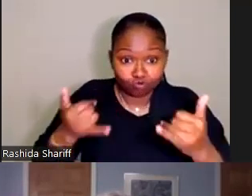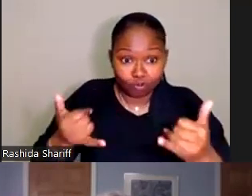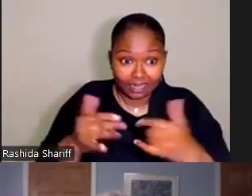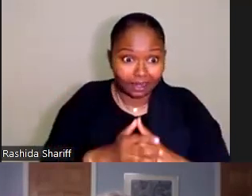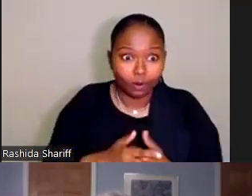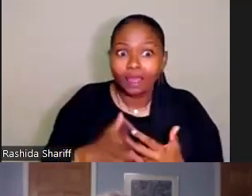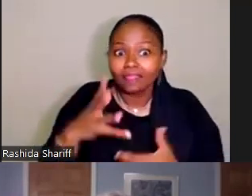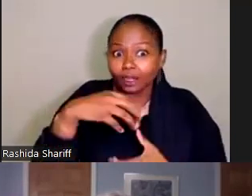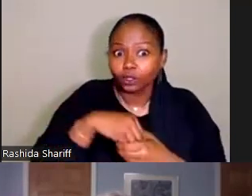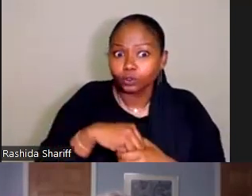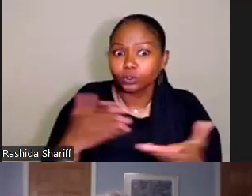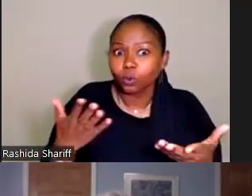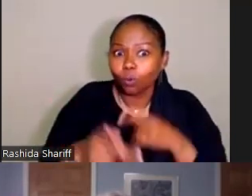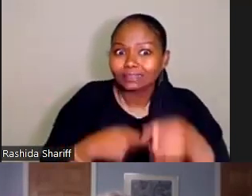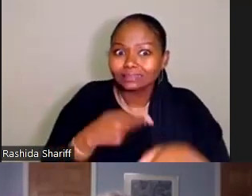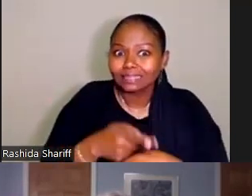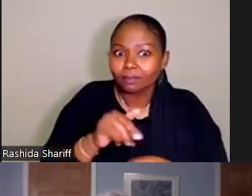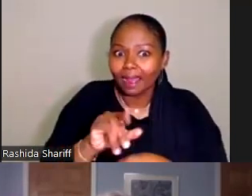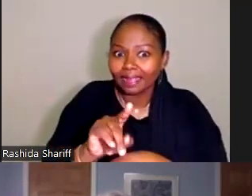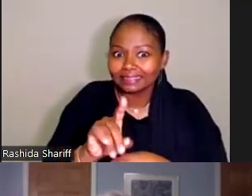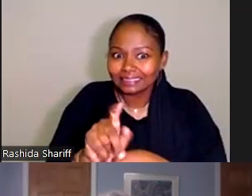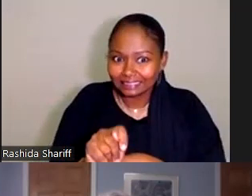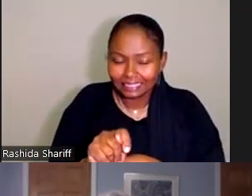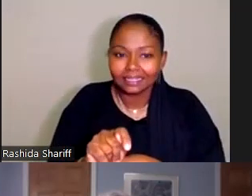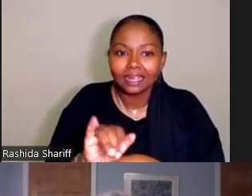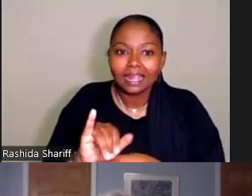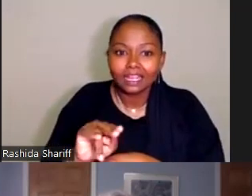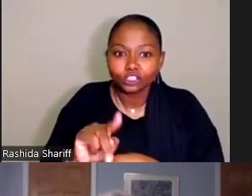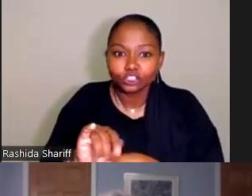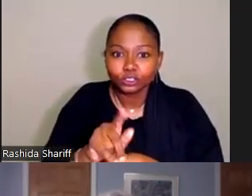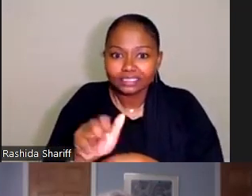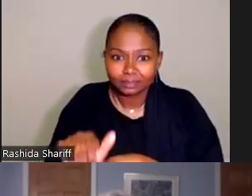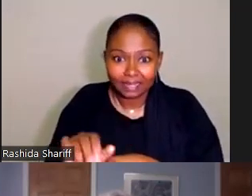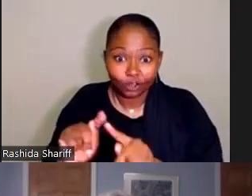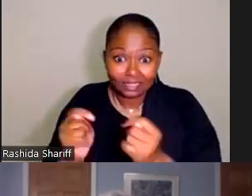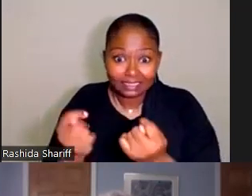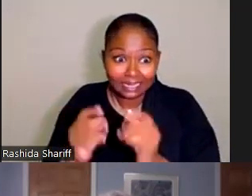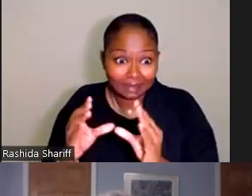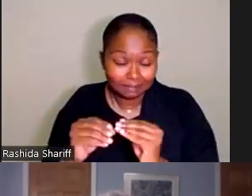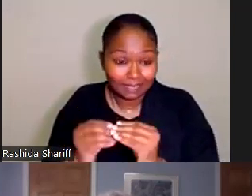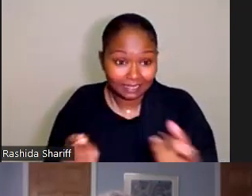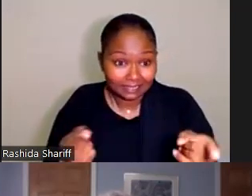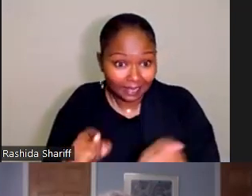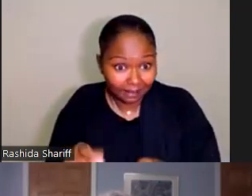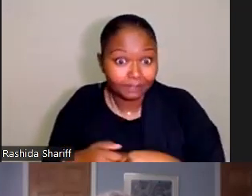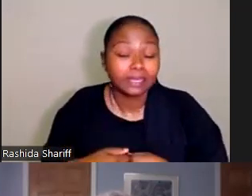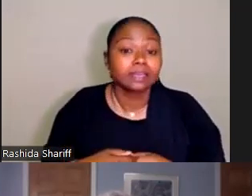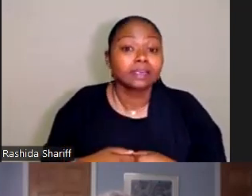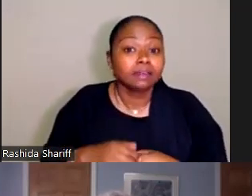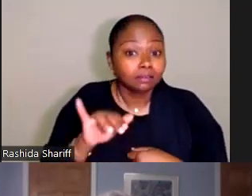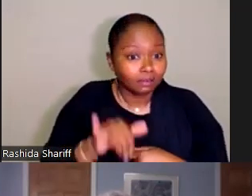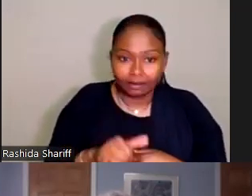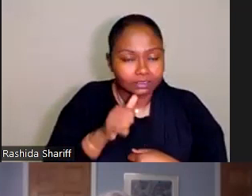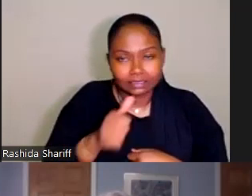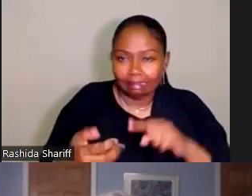of interdisciplinary team meetings occurred and the outcomes and how many specific residents, and there's a whole list